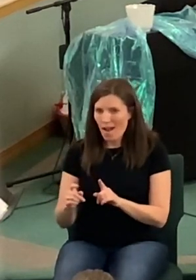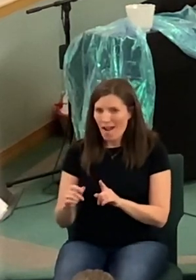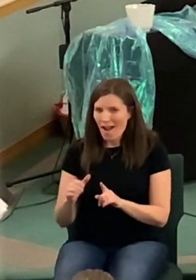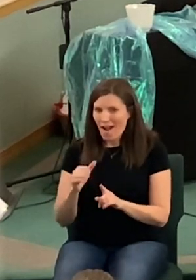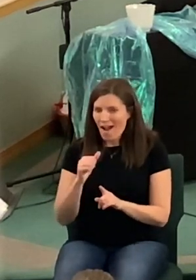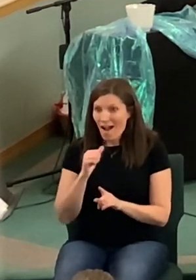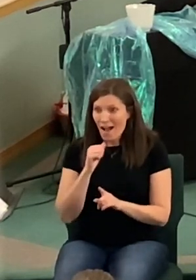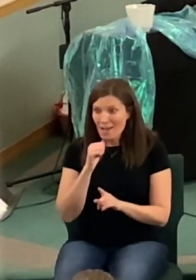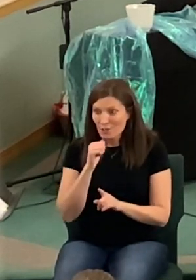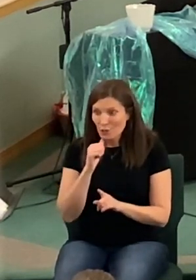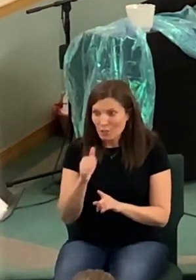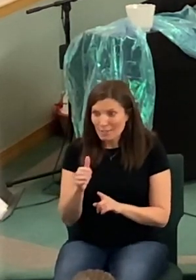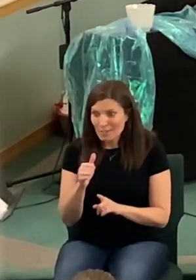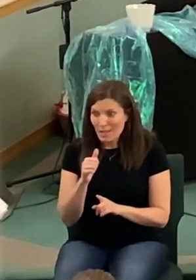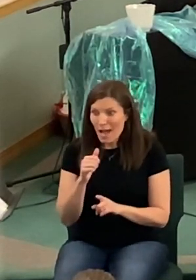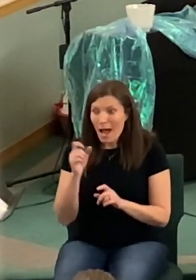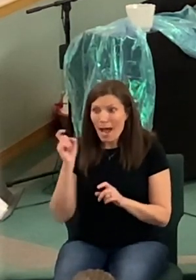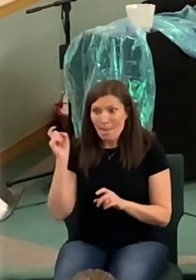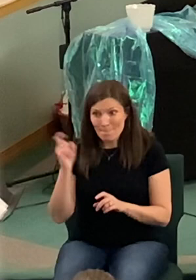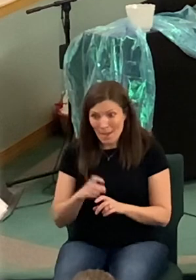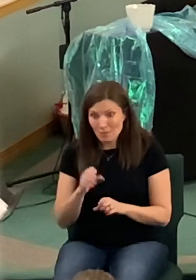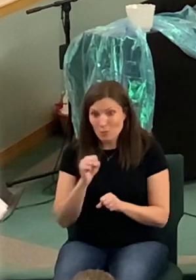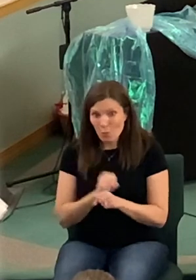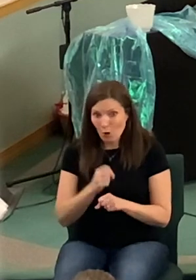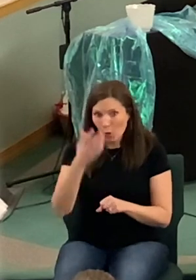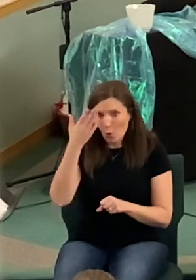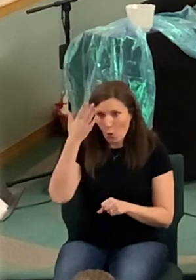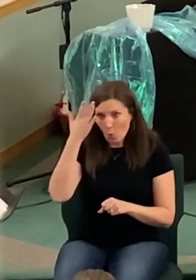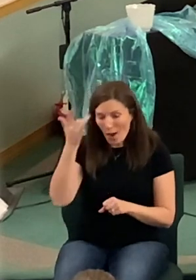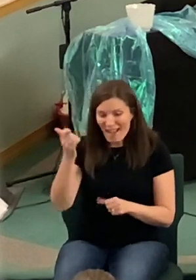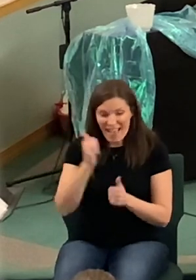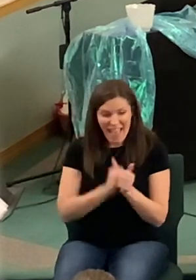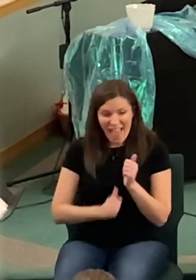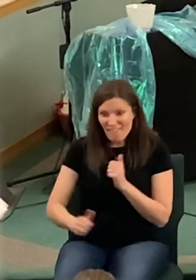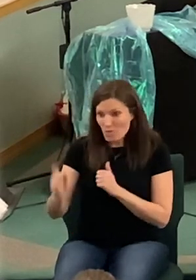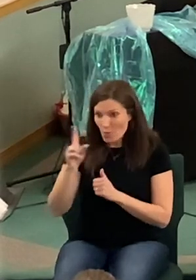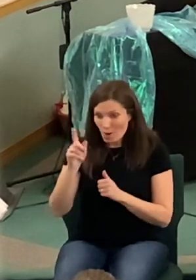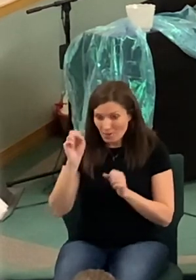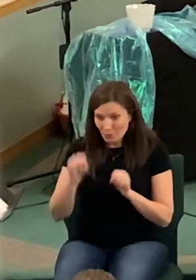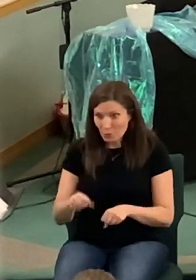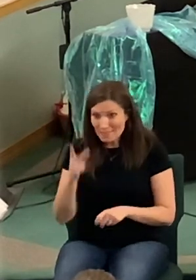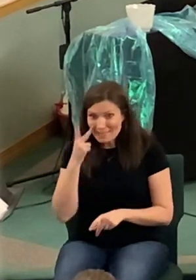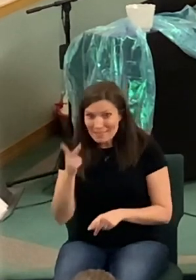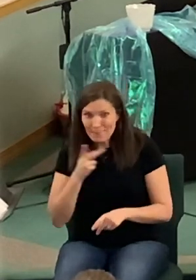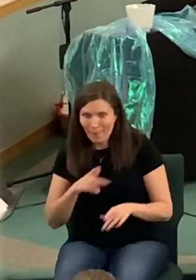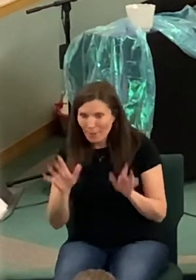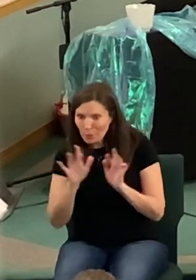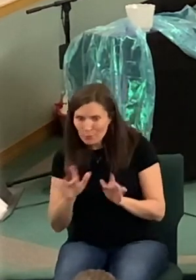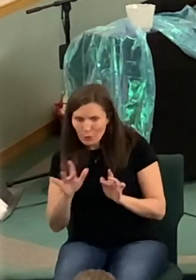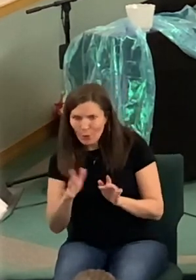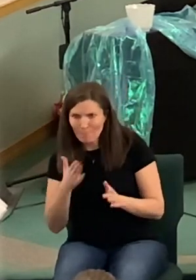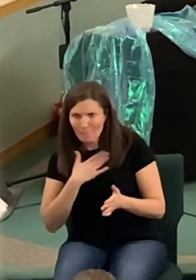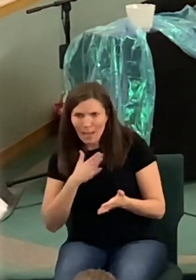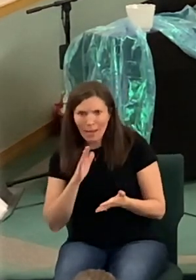do anything on the computer or at my desk without someone walking by and seeing that I was goofing off or anything. It was a